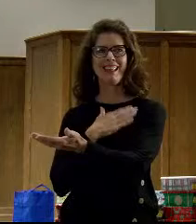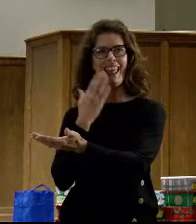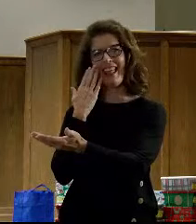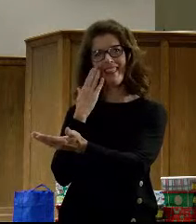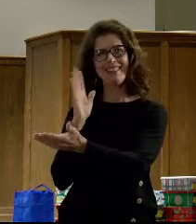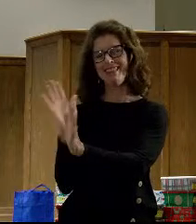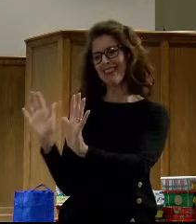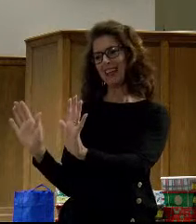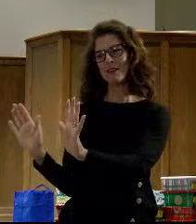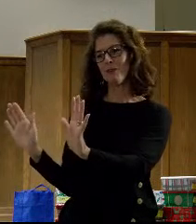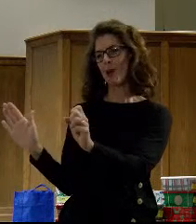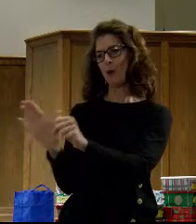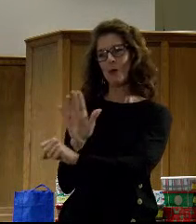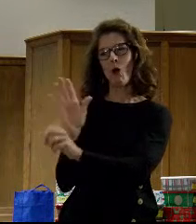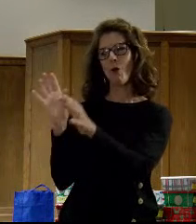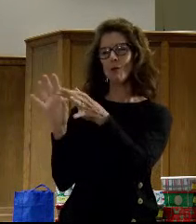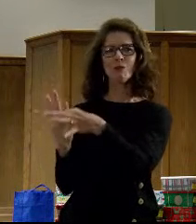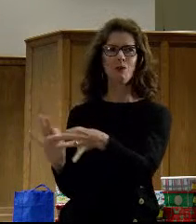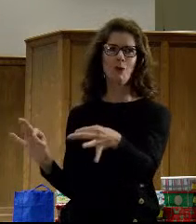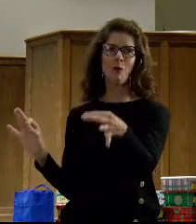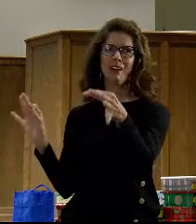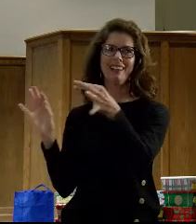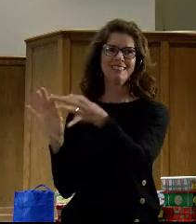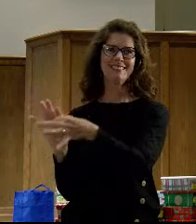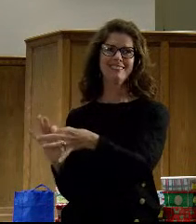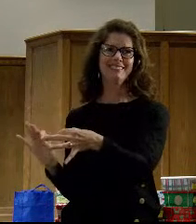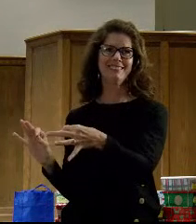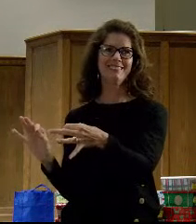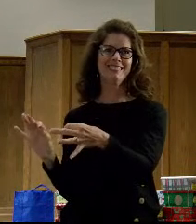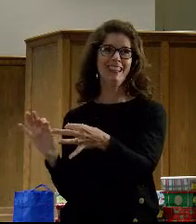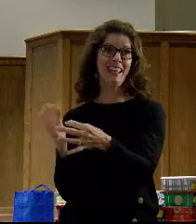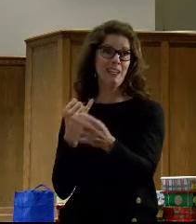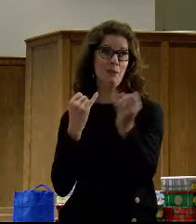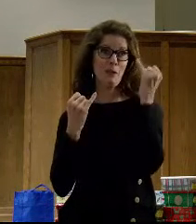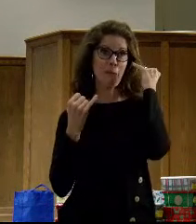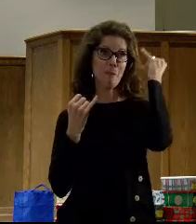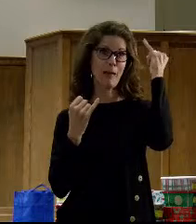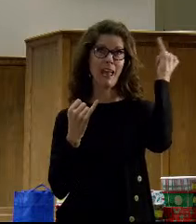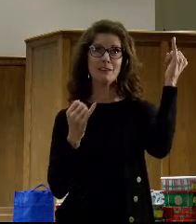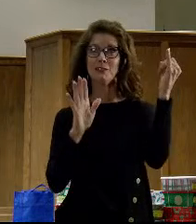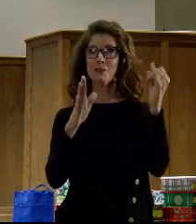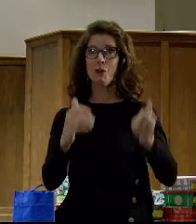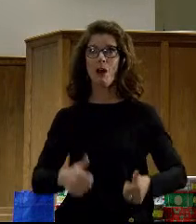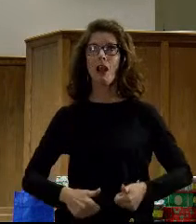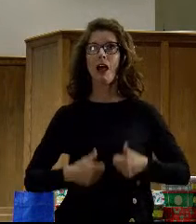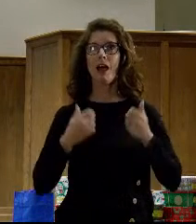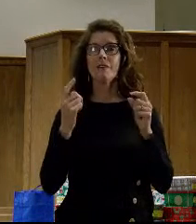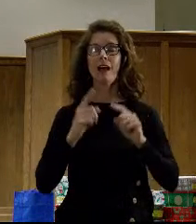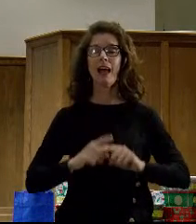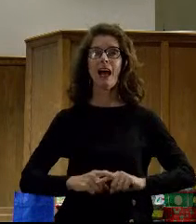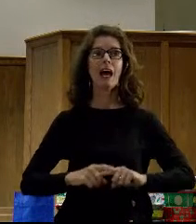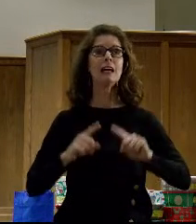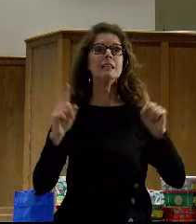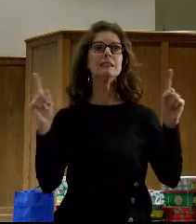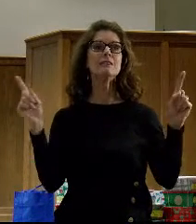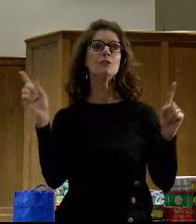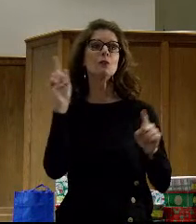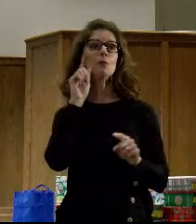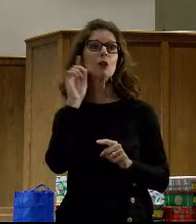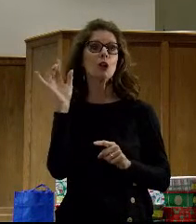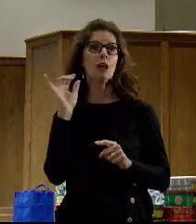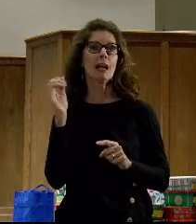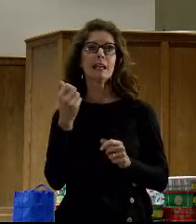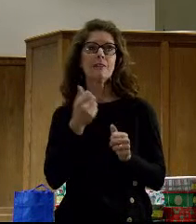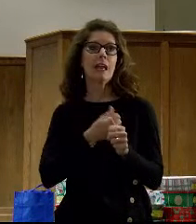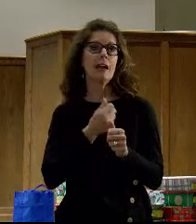an amazing story to tell. Like, can you imagine how different your life would be if every time someone did something that made you mad,